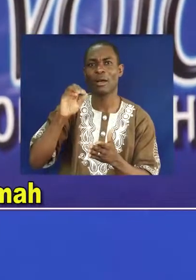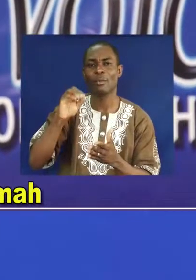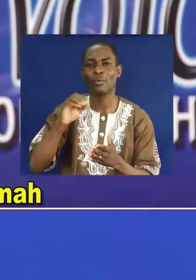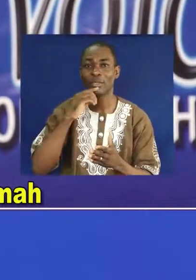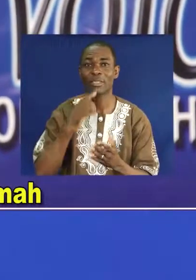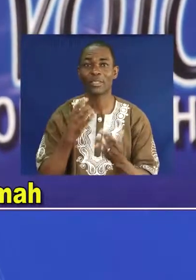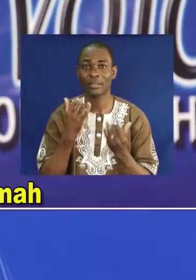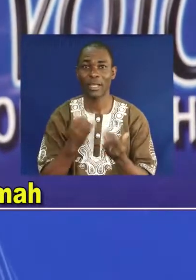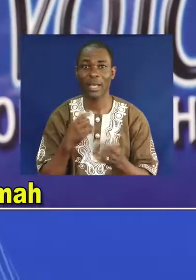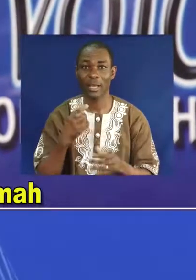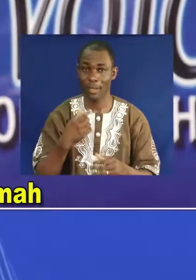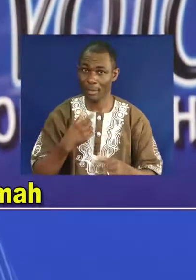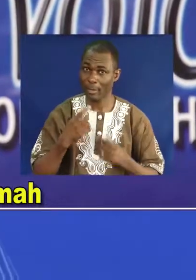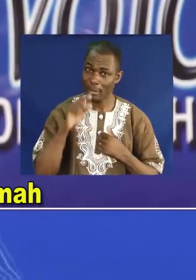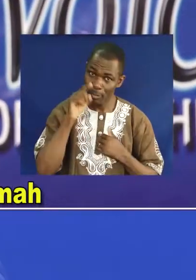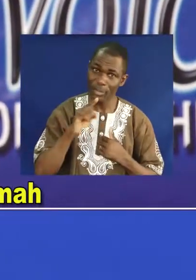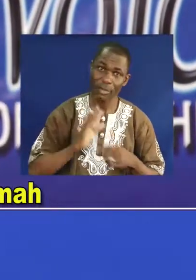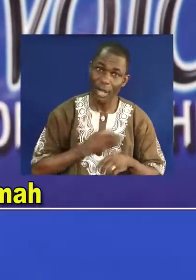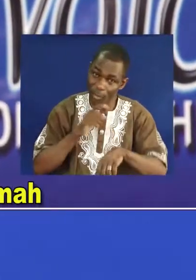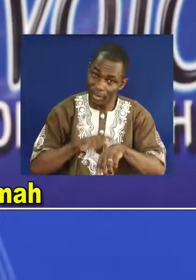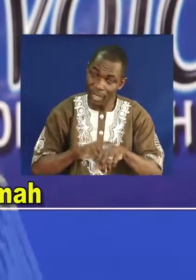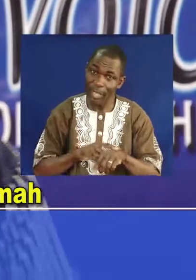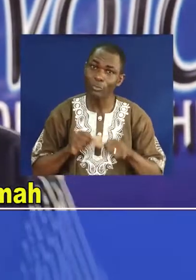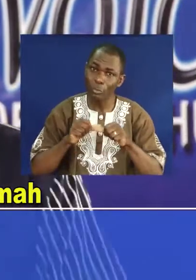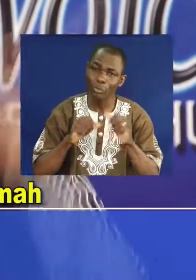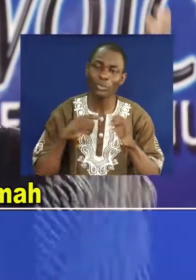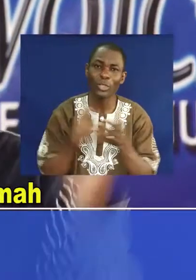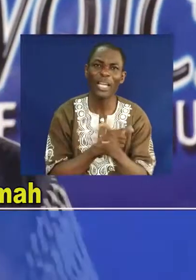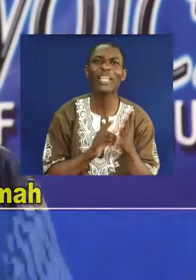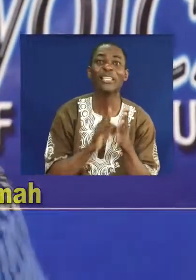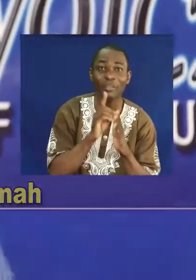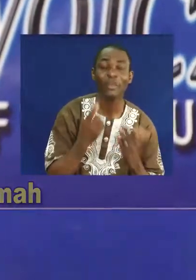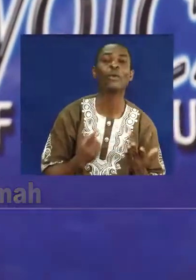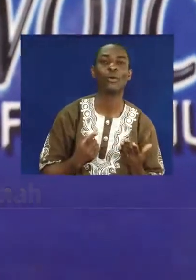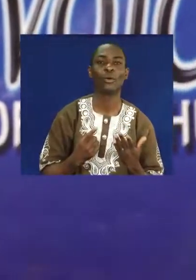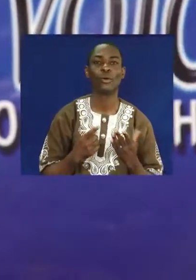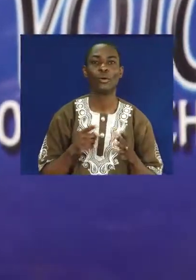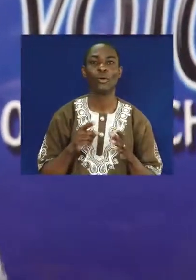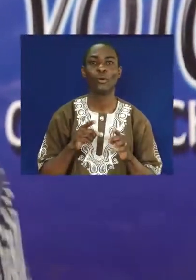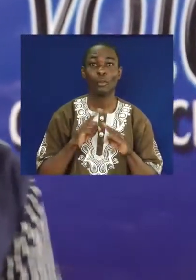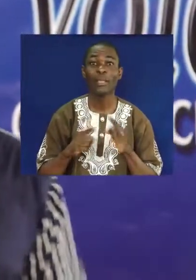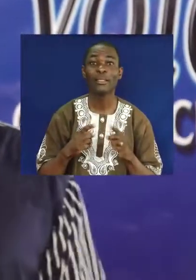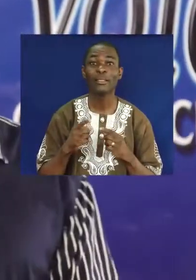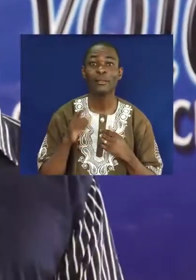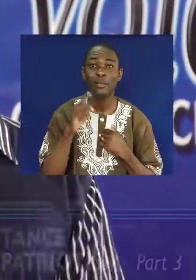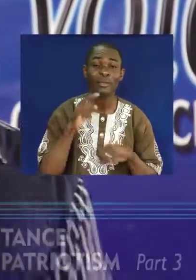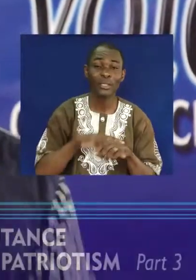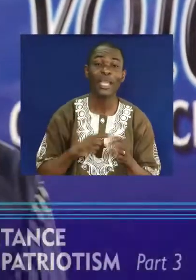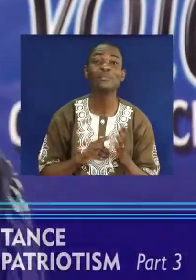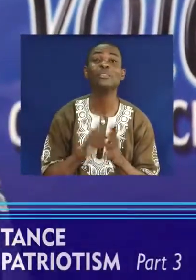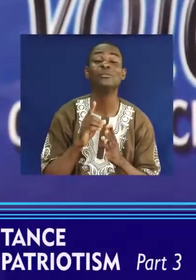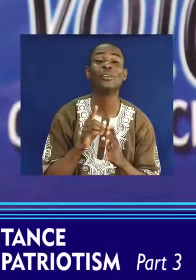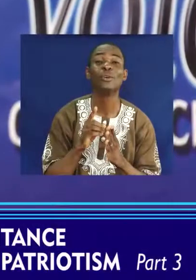aye de ma no no wo so wo sika nti omo mfa omo no mfa Ghana ha so obi e